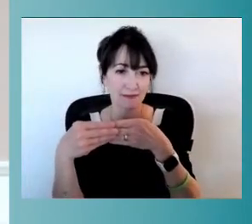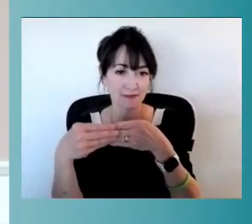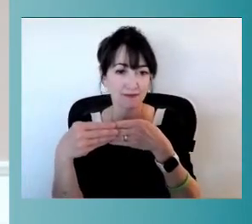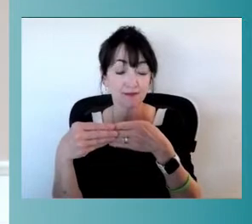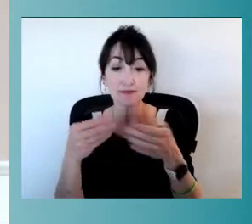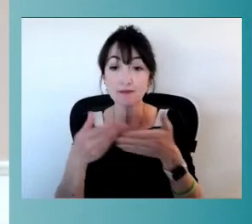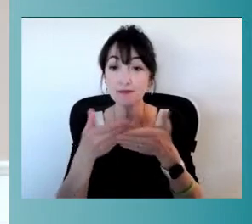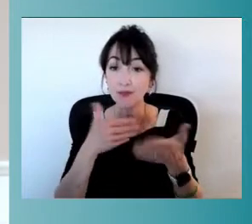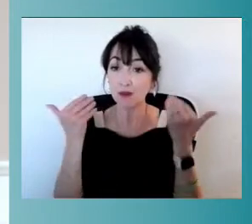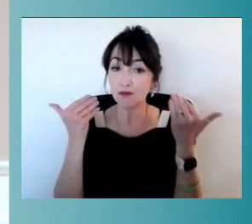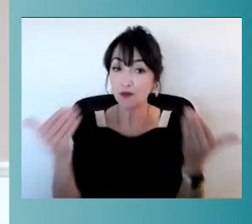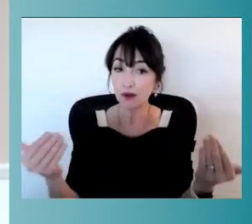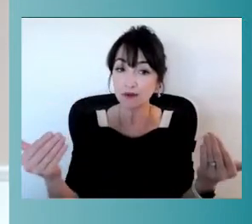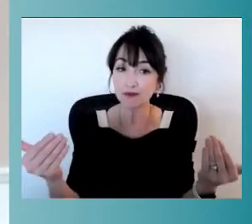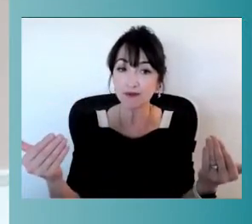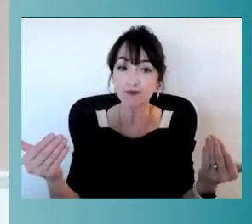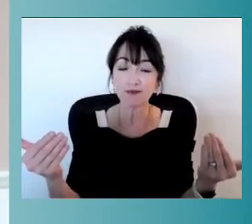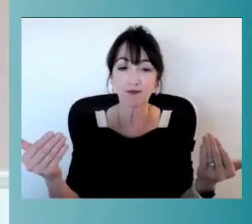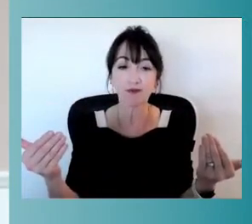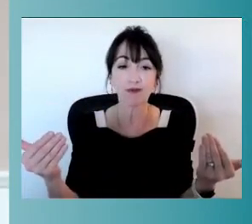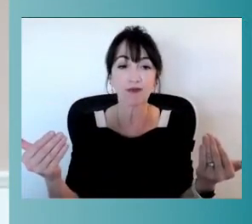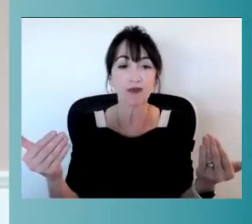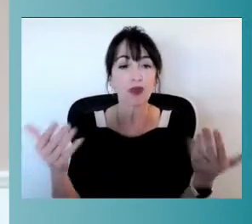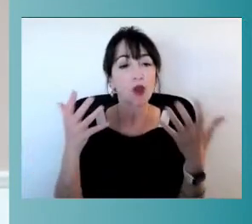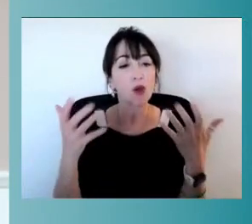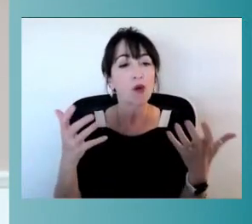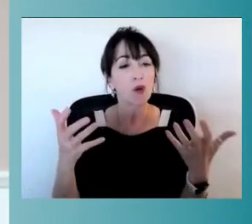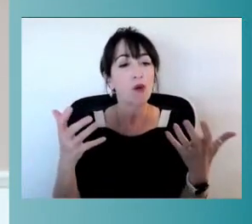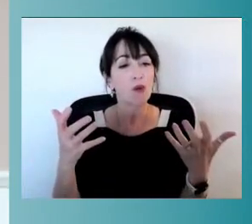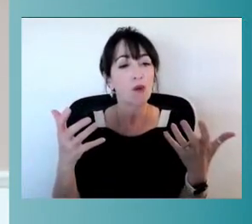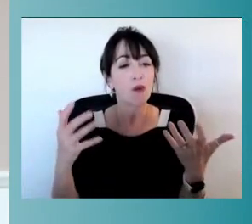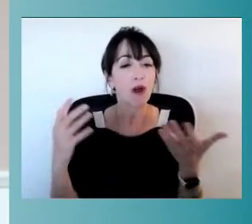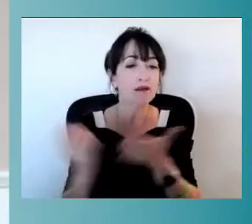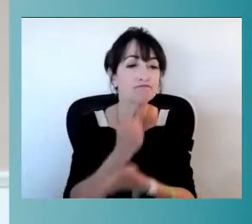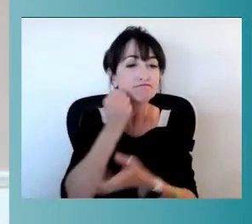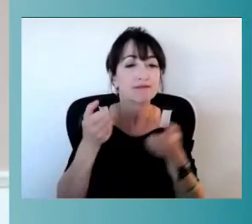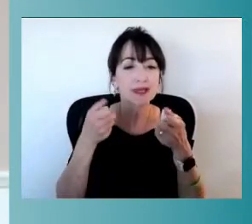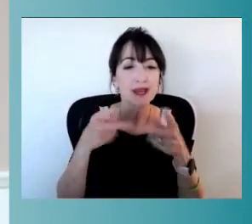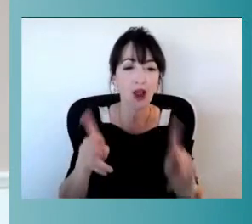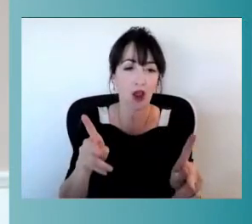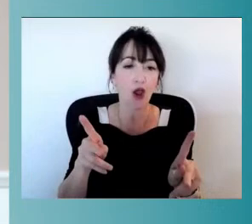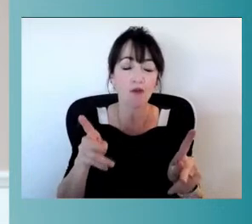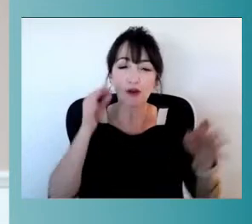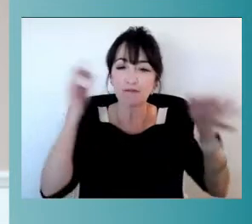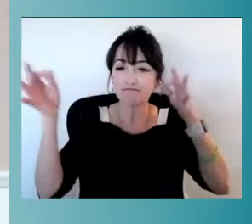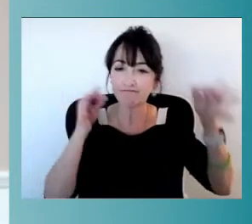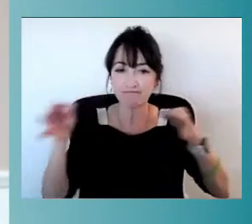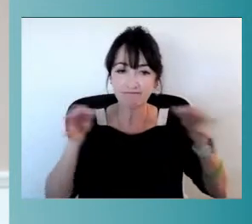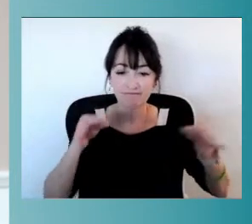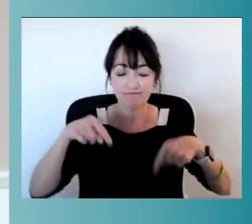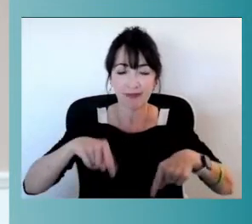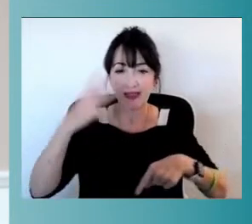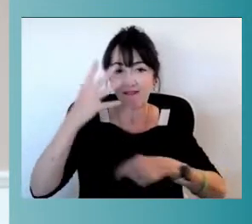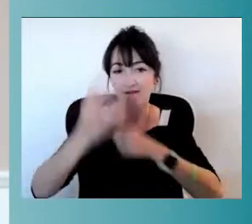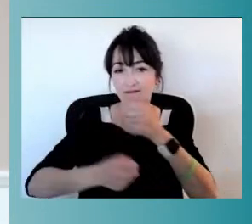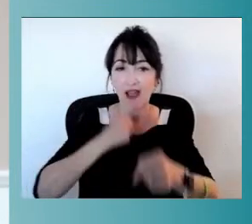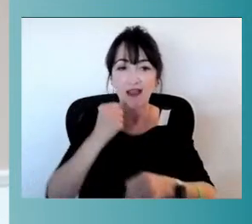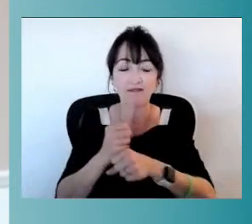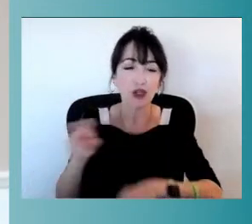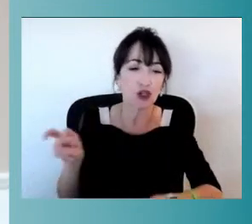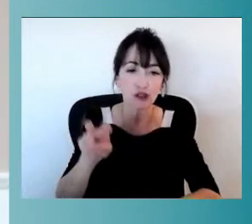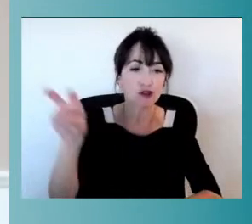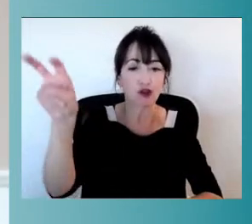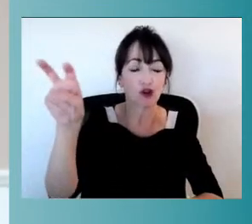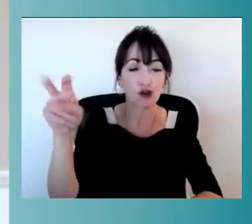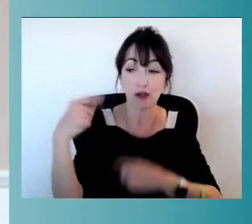Before we move further into the program, I want to take an opportunity to delve a bit into Delaware's 5-year journey. For